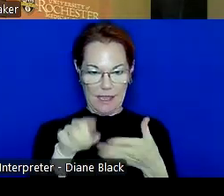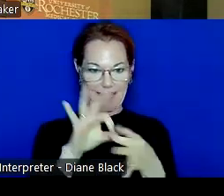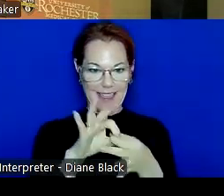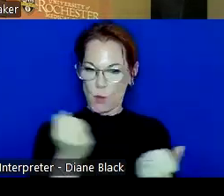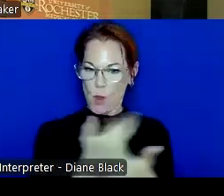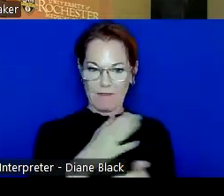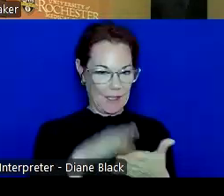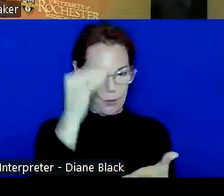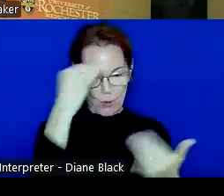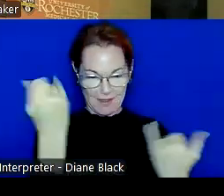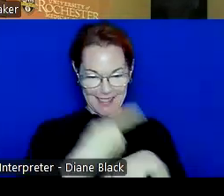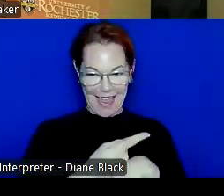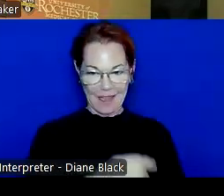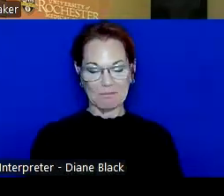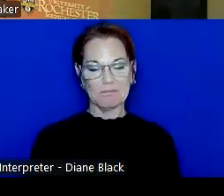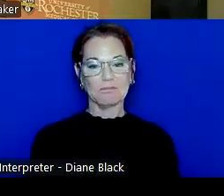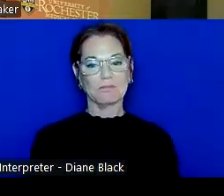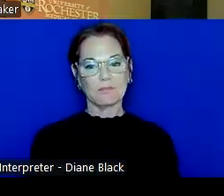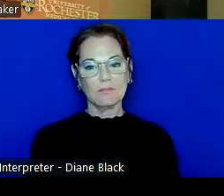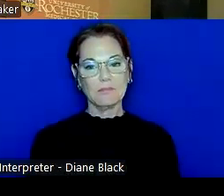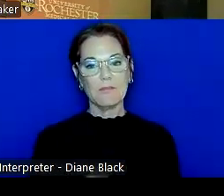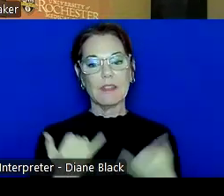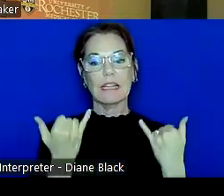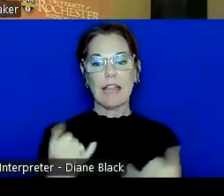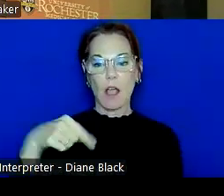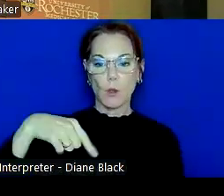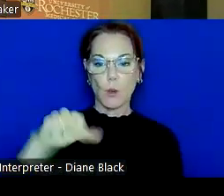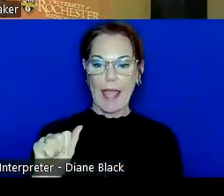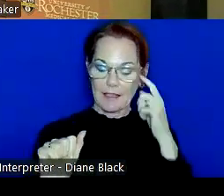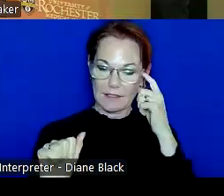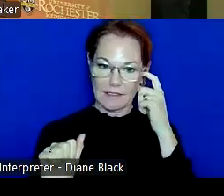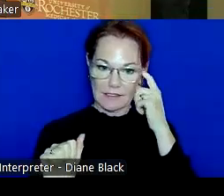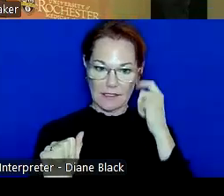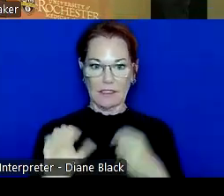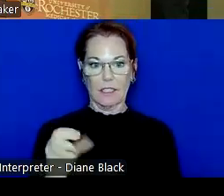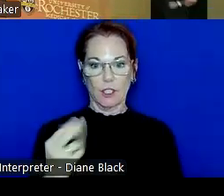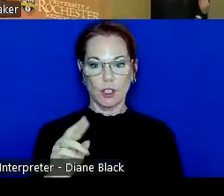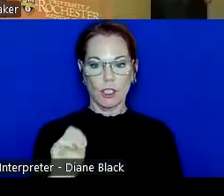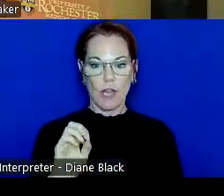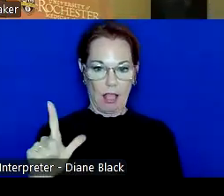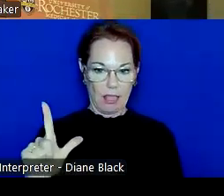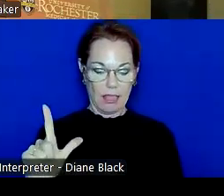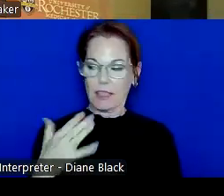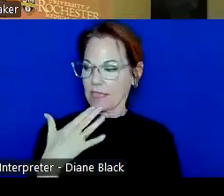today. Pass it over to Chanel for Q&A. Thank you so much for joining us today.